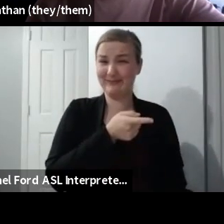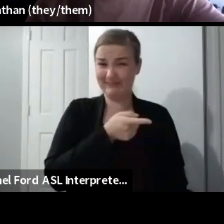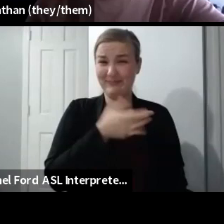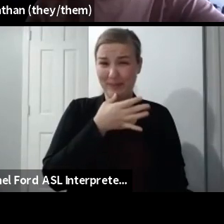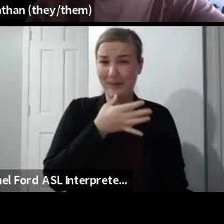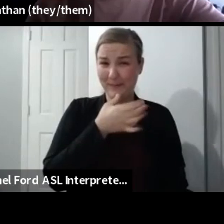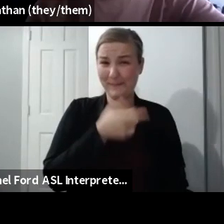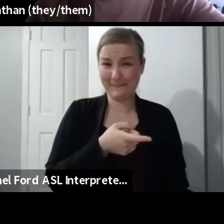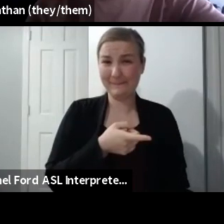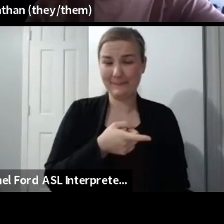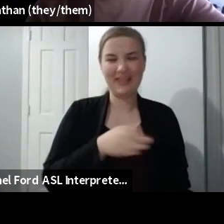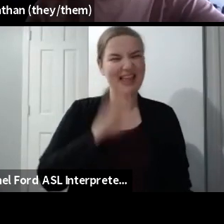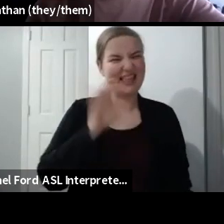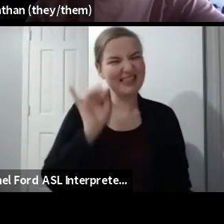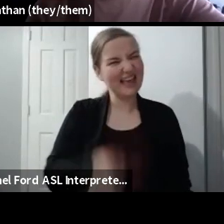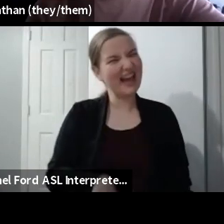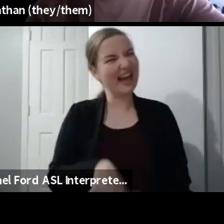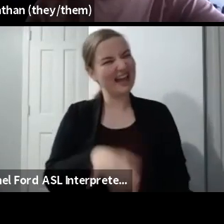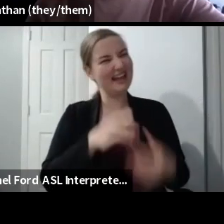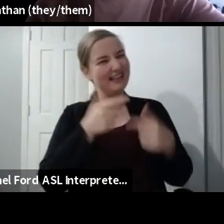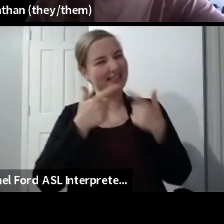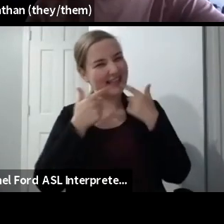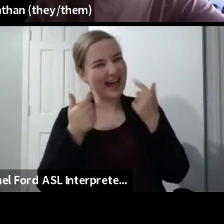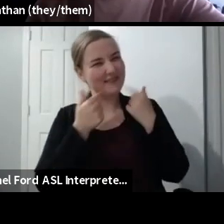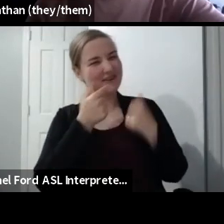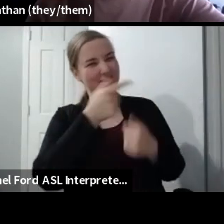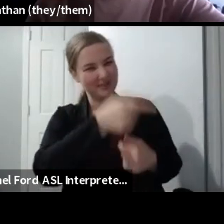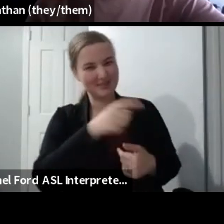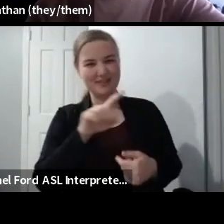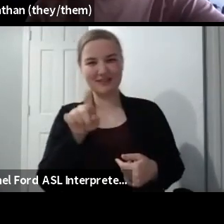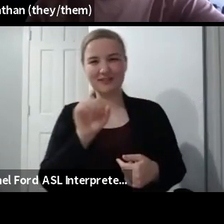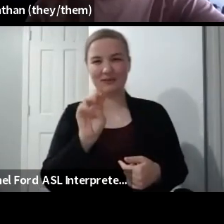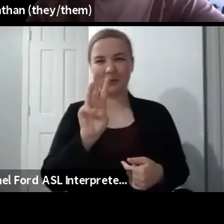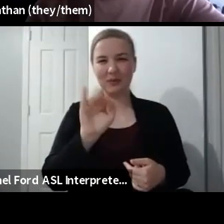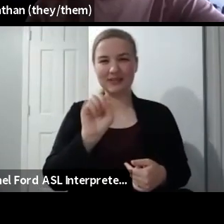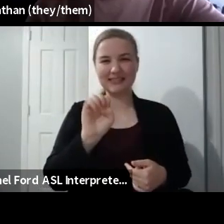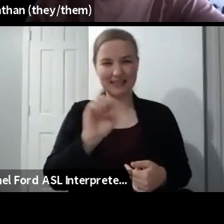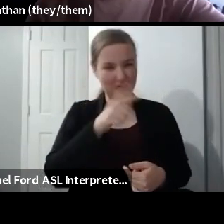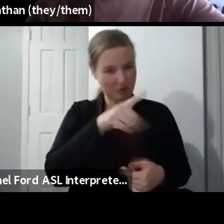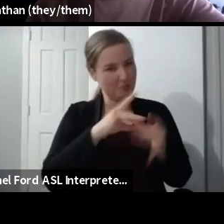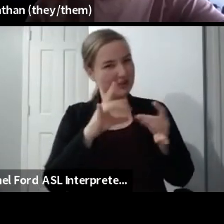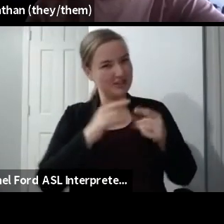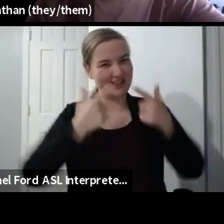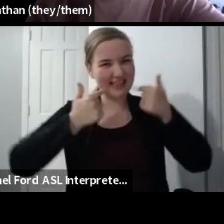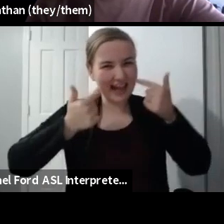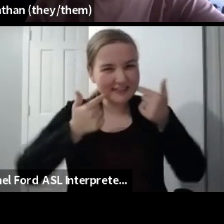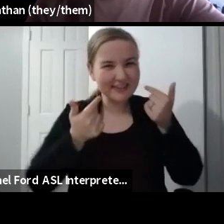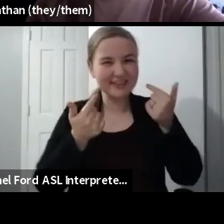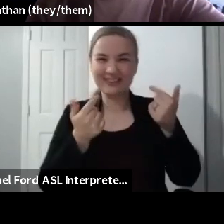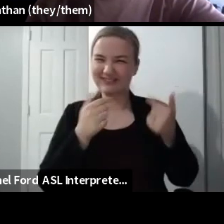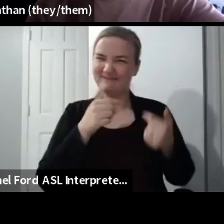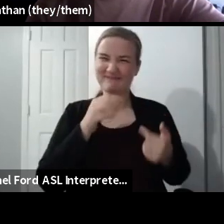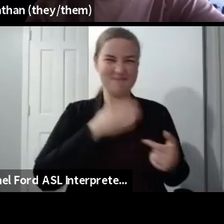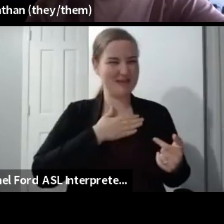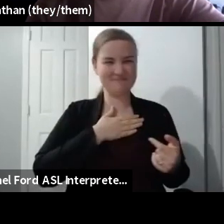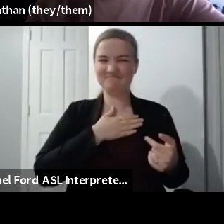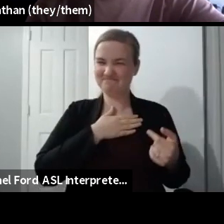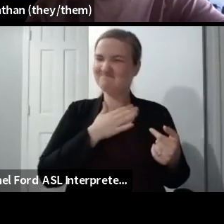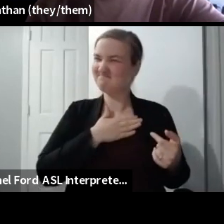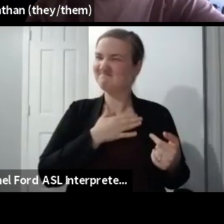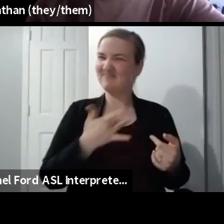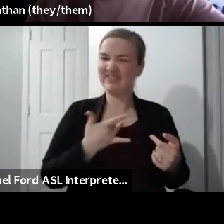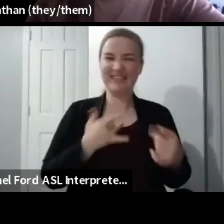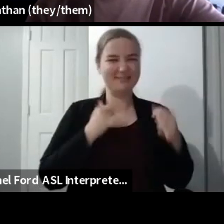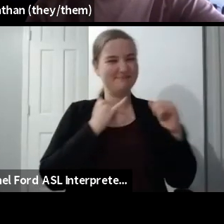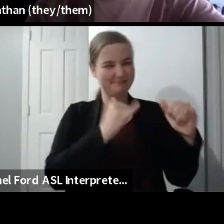the laughter part, I related to Zwoisy when they mentioned that. I actually, I had